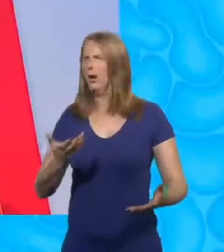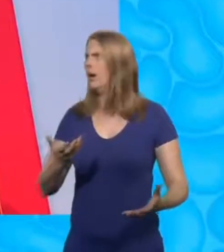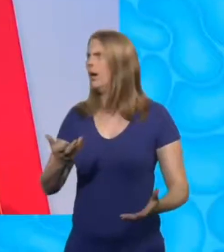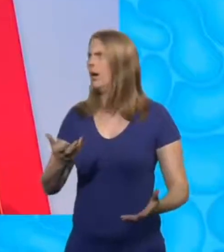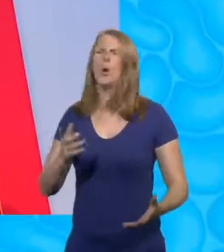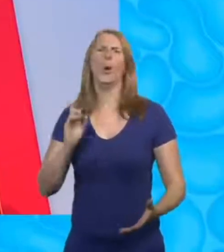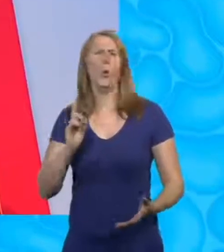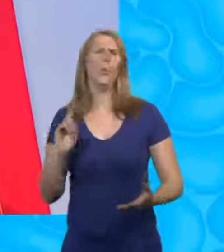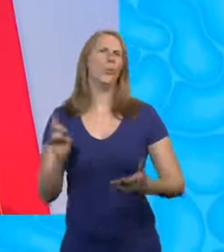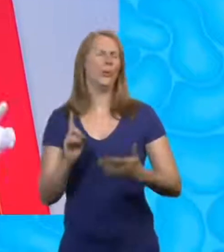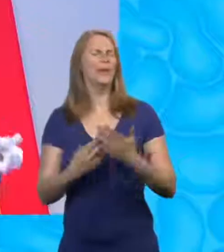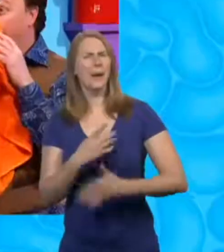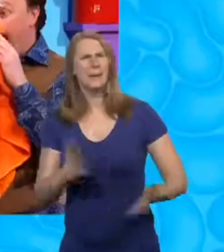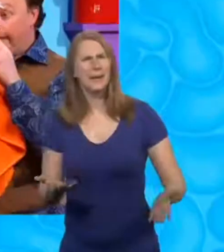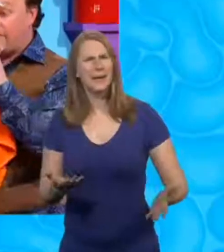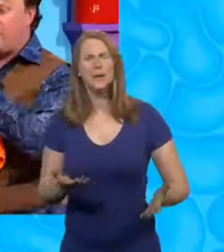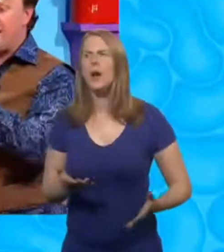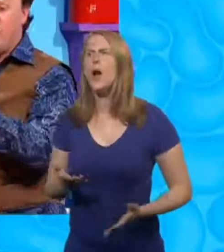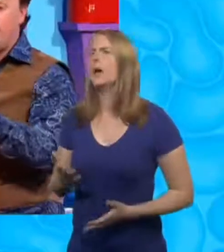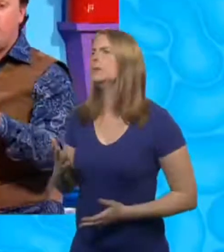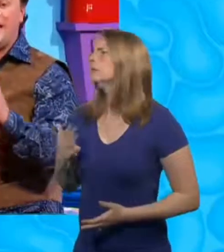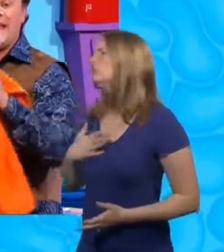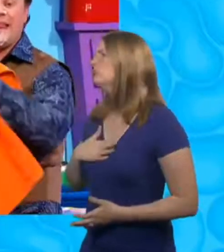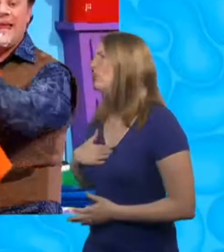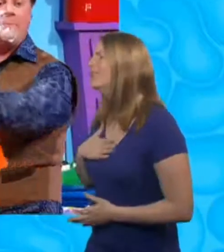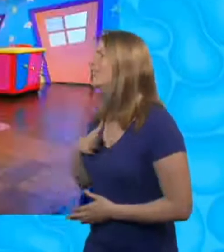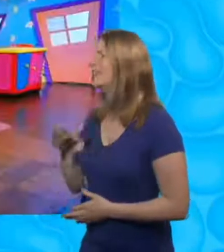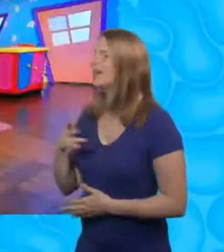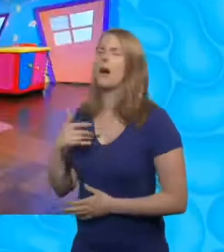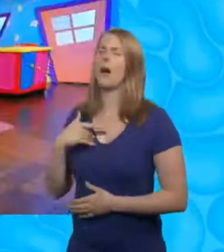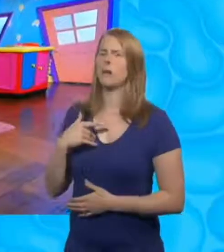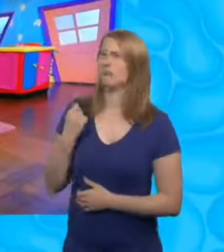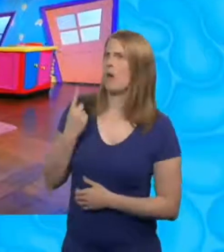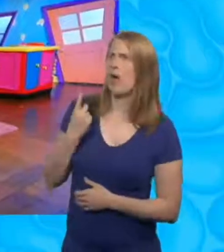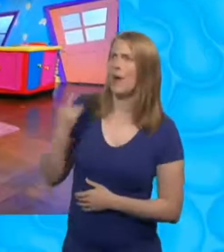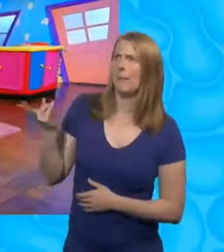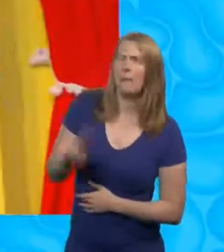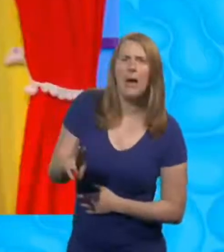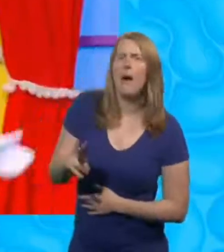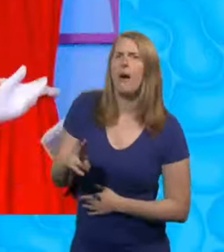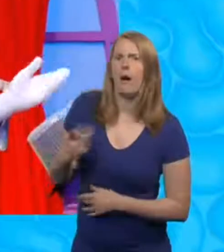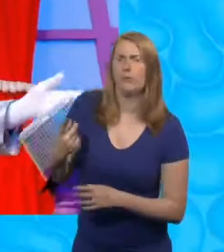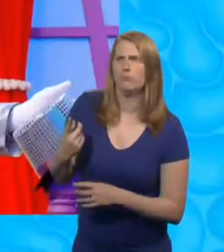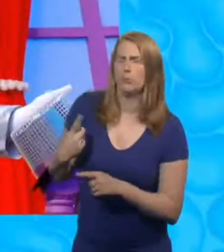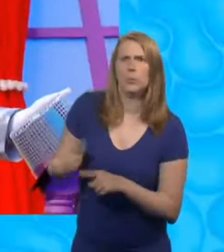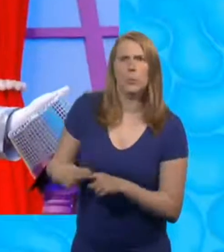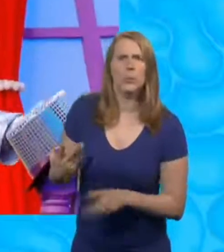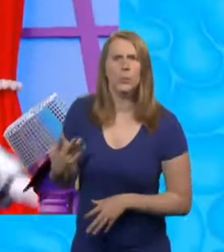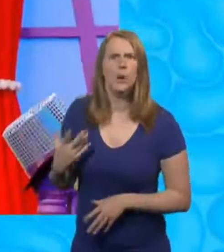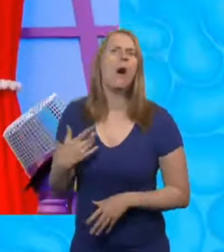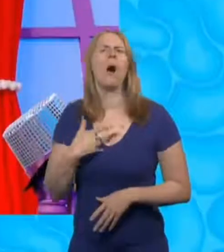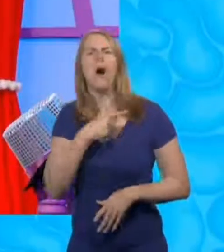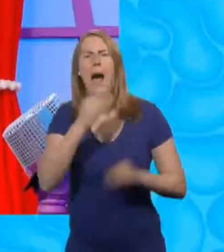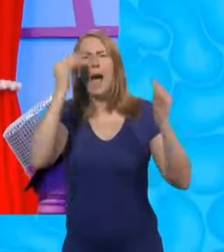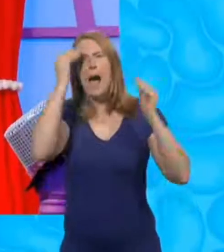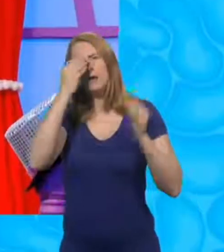What is going on here? Sorry, Robert, we didn't think you'd be back so soon. Yes, well, I forgot my top hat,